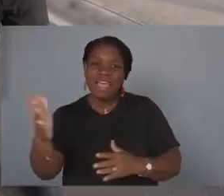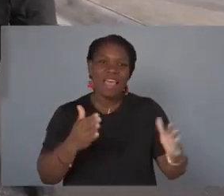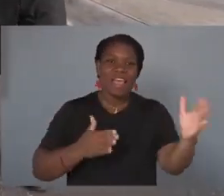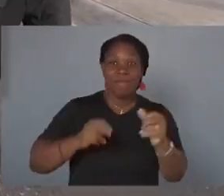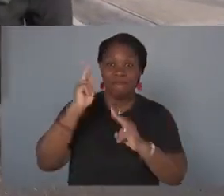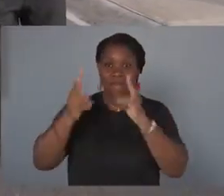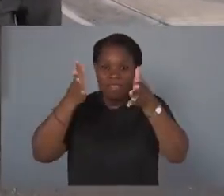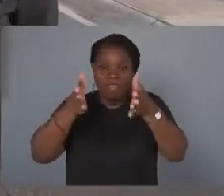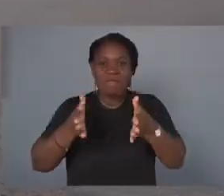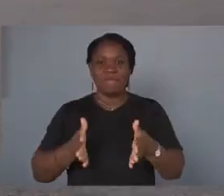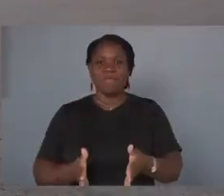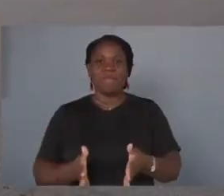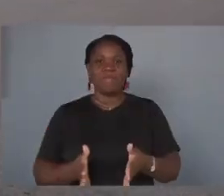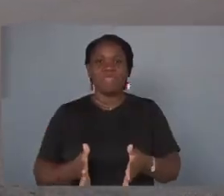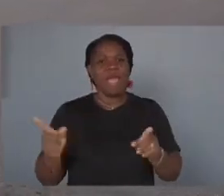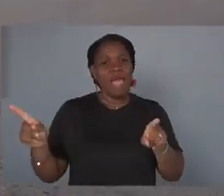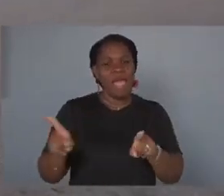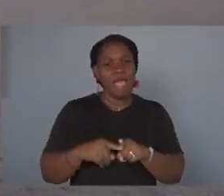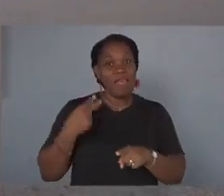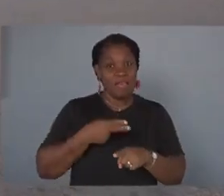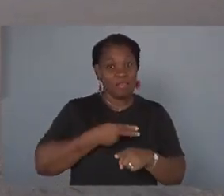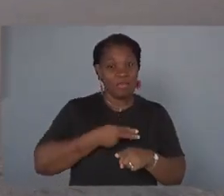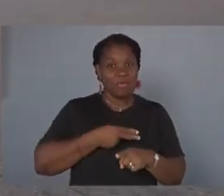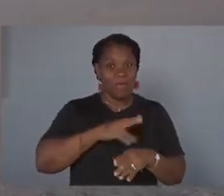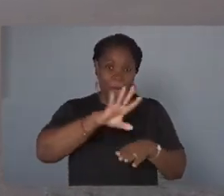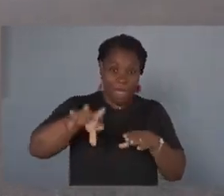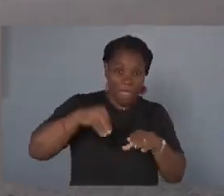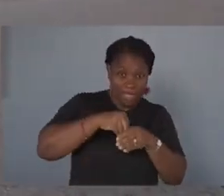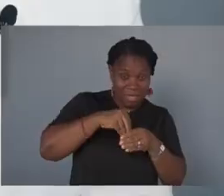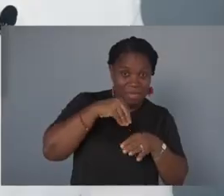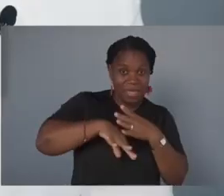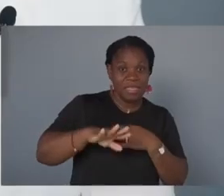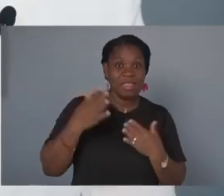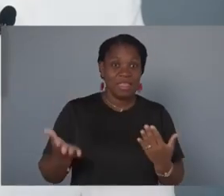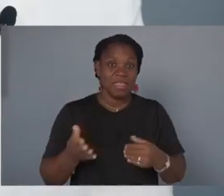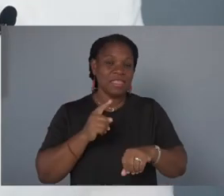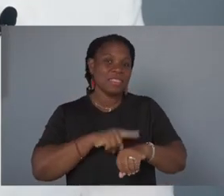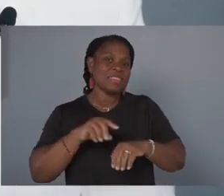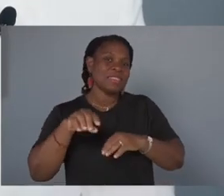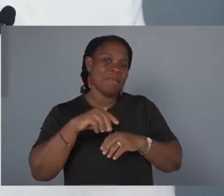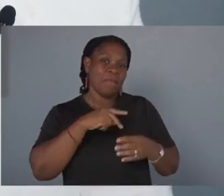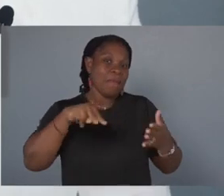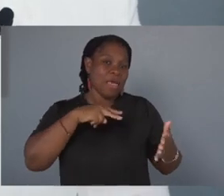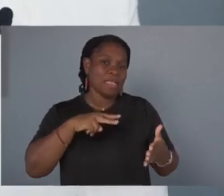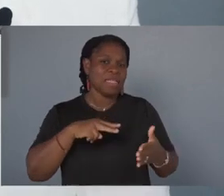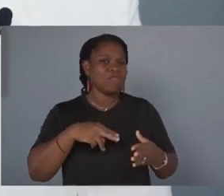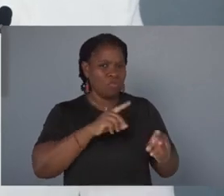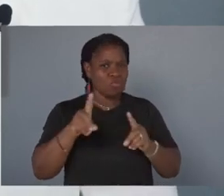captivating locals and visitors alike. As we participate in the festivities, let us do so with a profound sense of